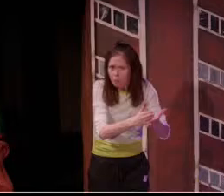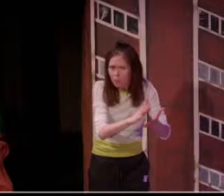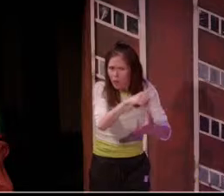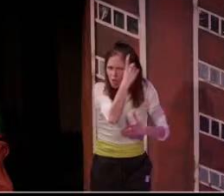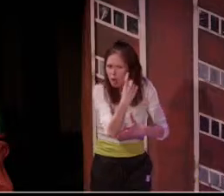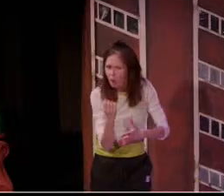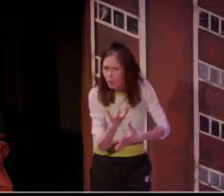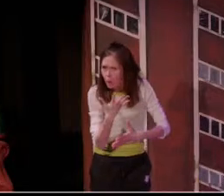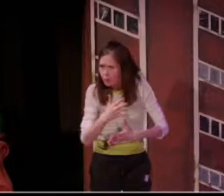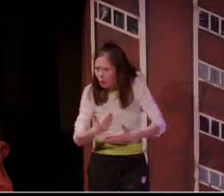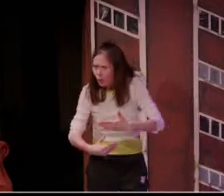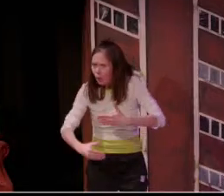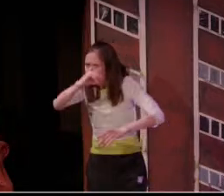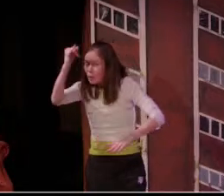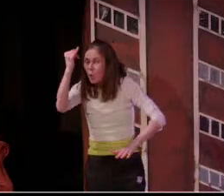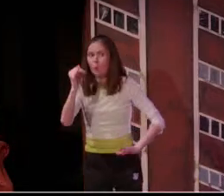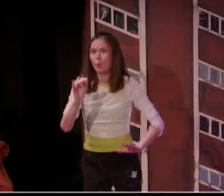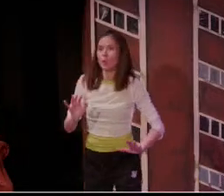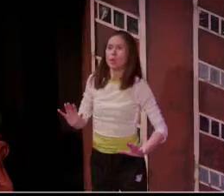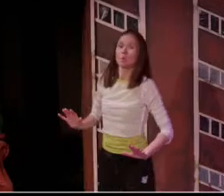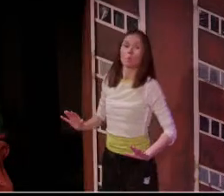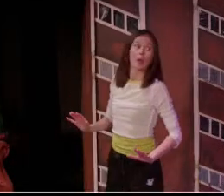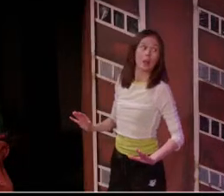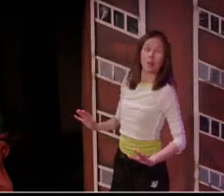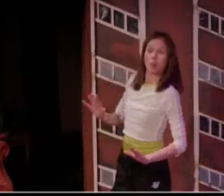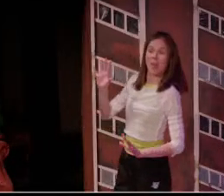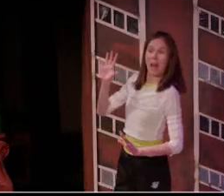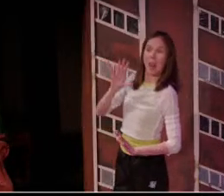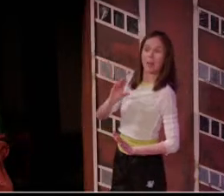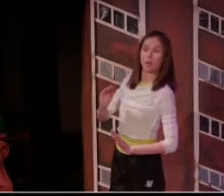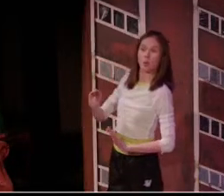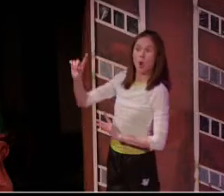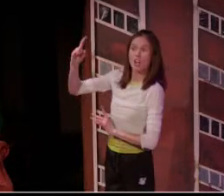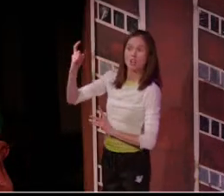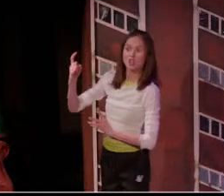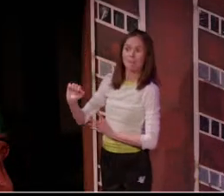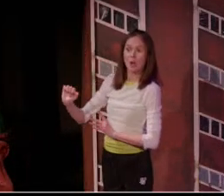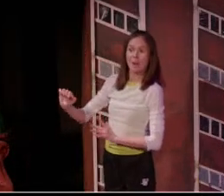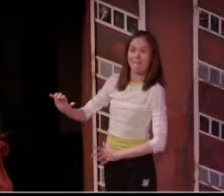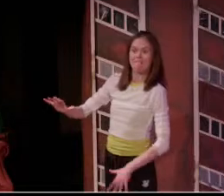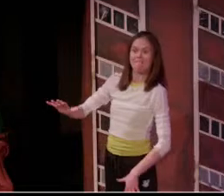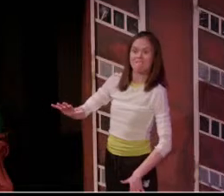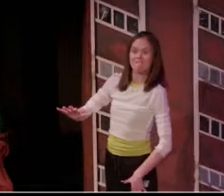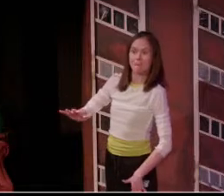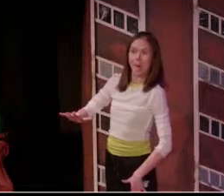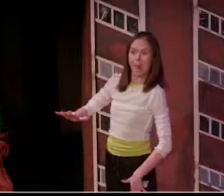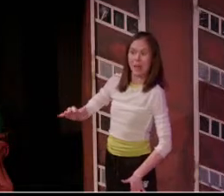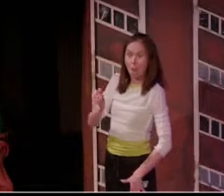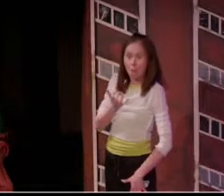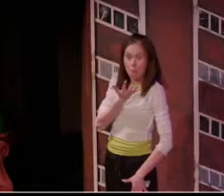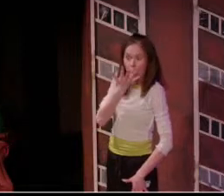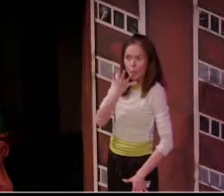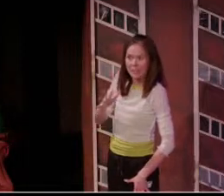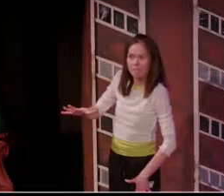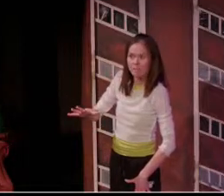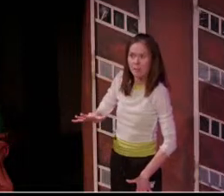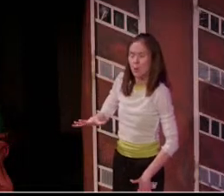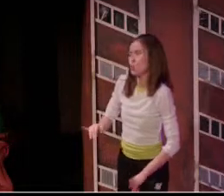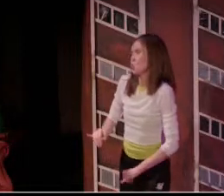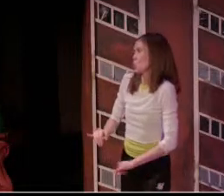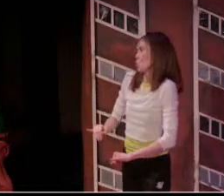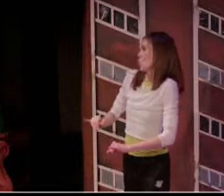Oh, well, not only shall she suffer, but all of her relations, removed up to 50 times, shall be the